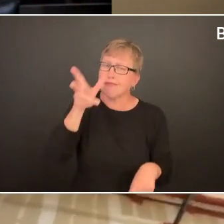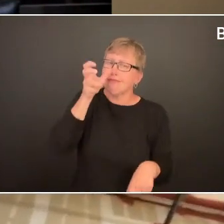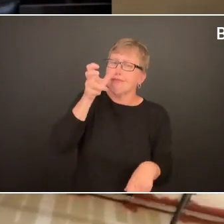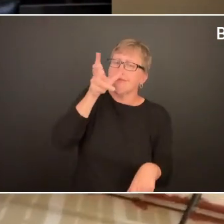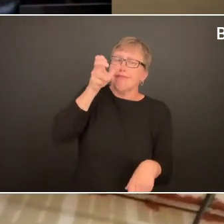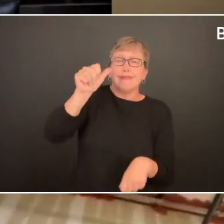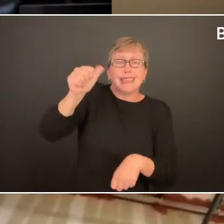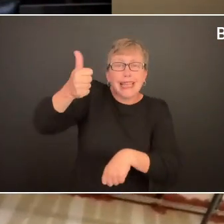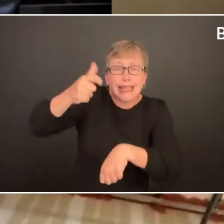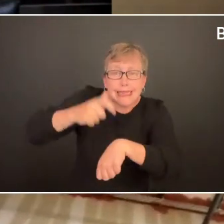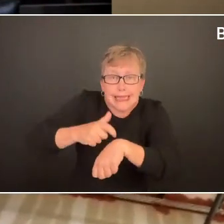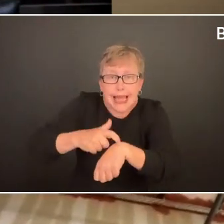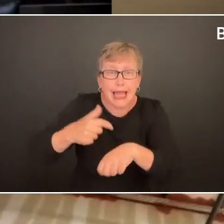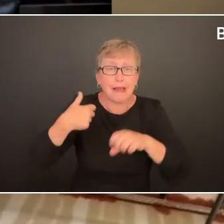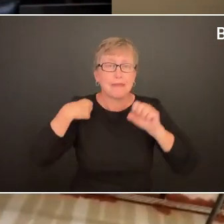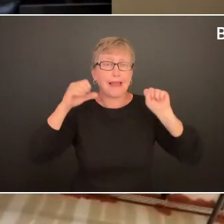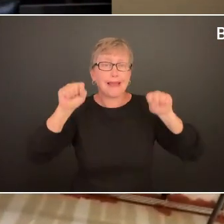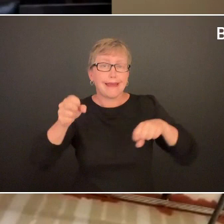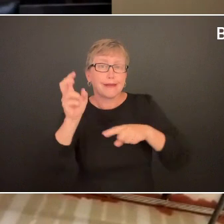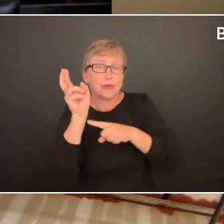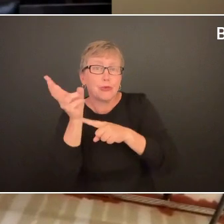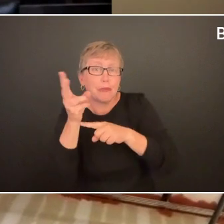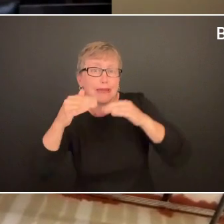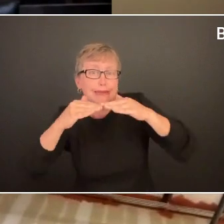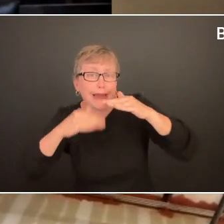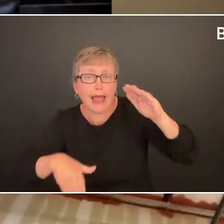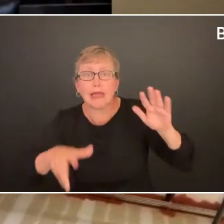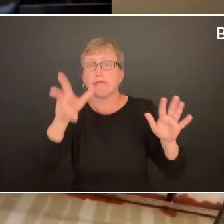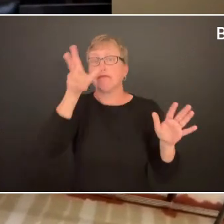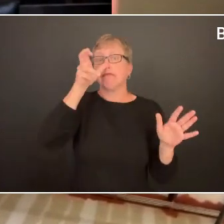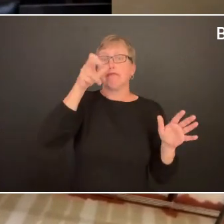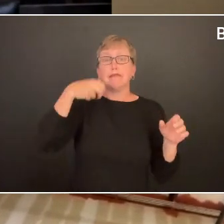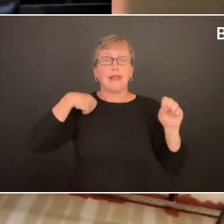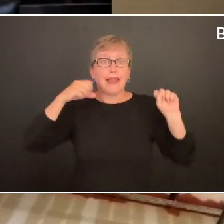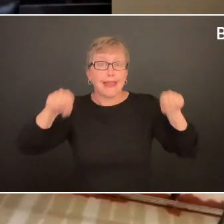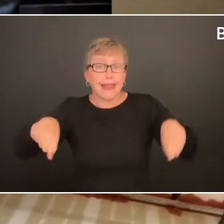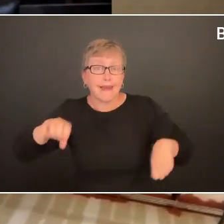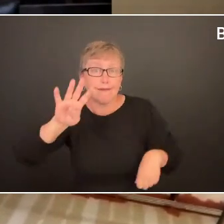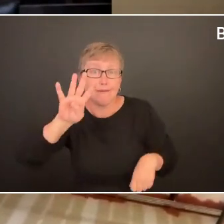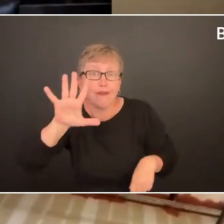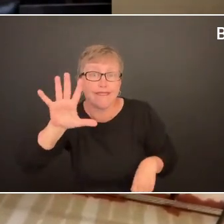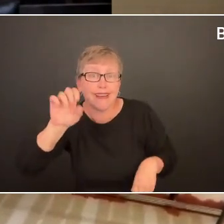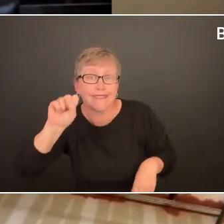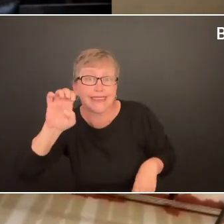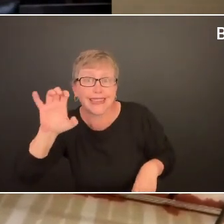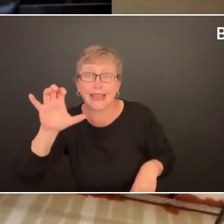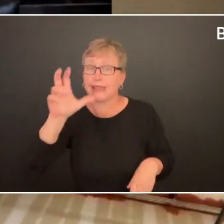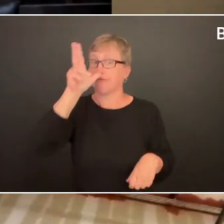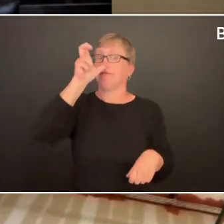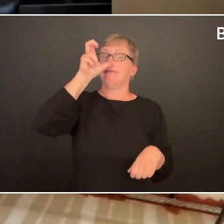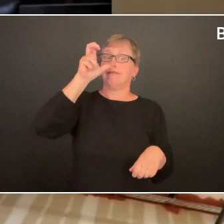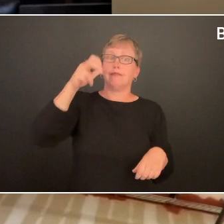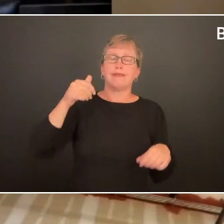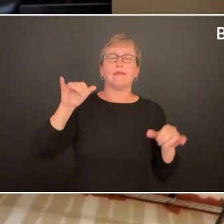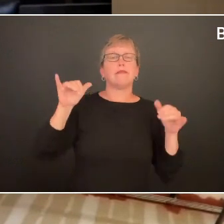And I enjoyed, of course, orgasming, and I could, orgasm 10 times, and